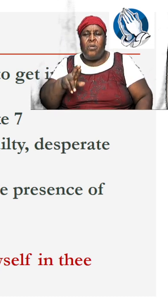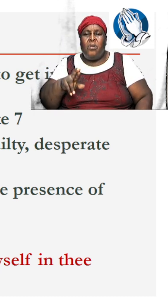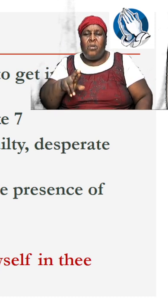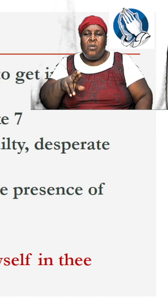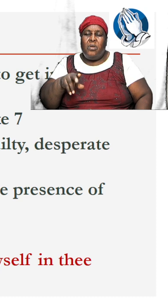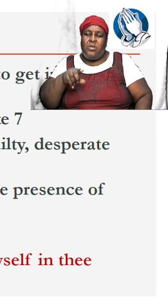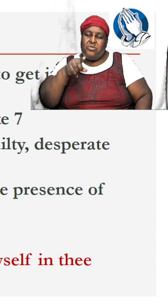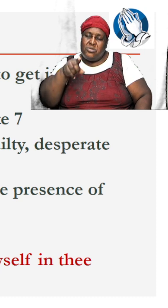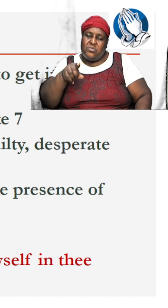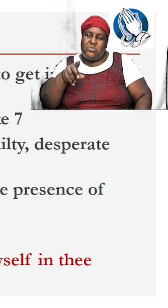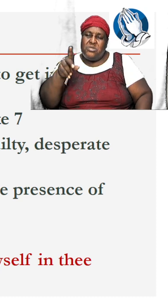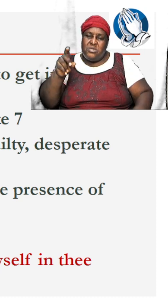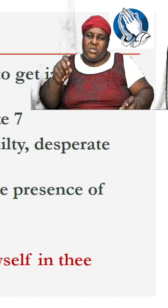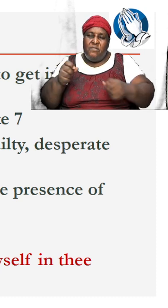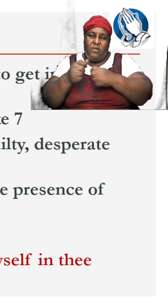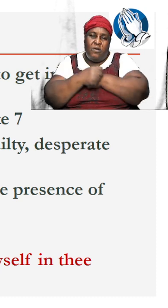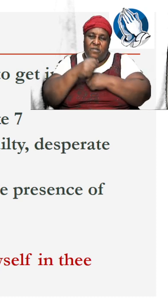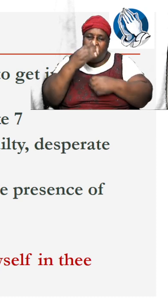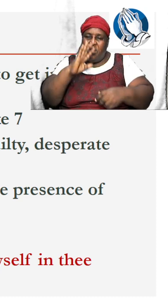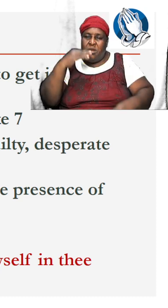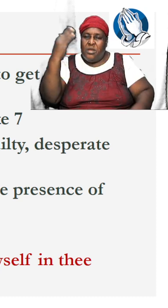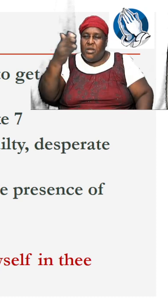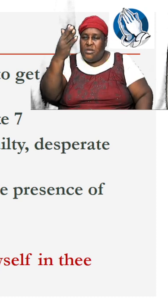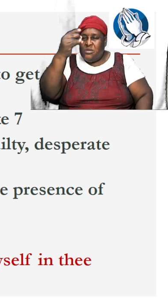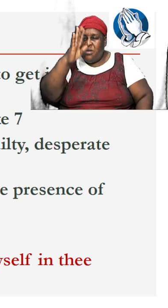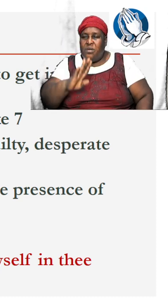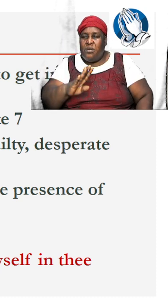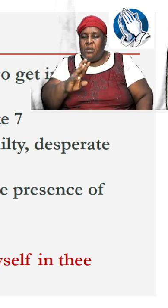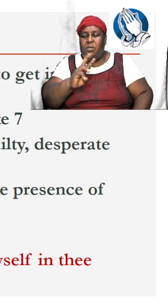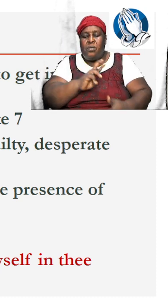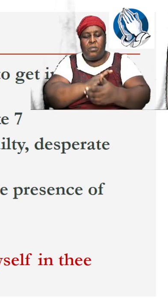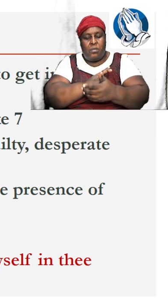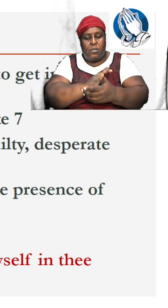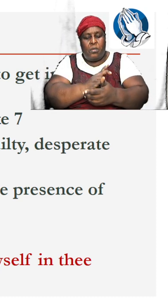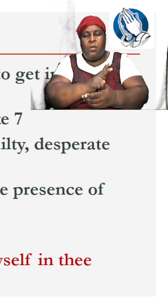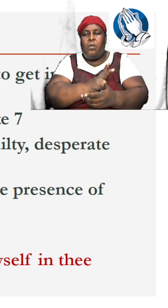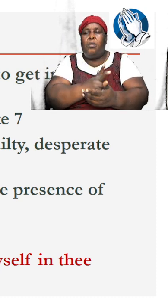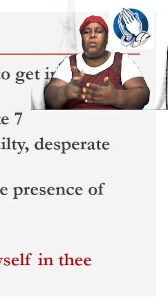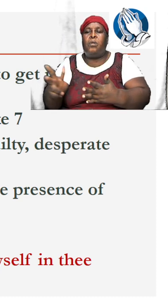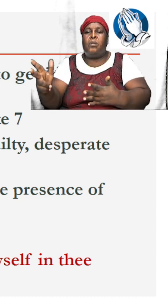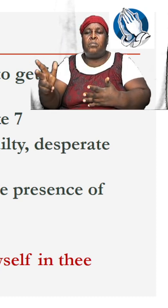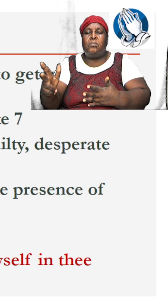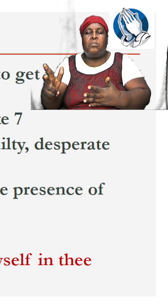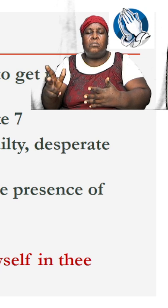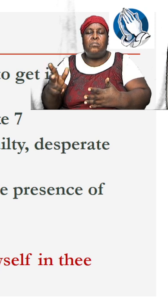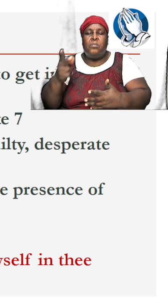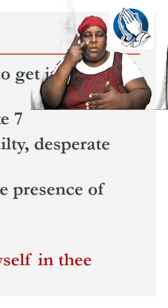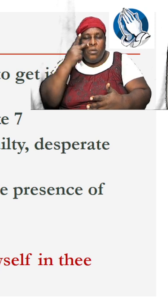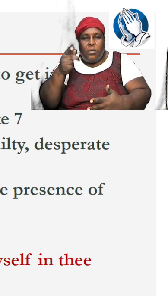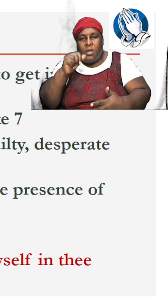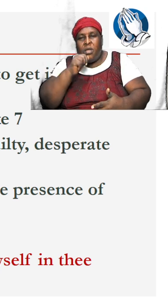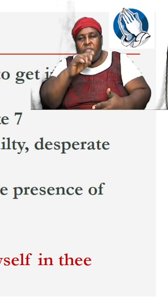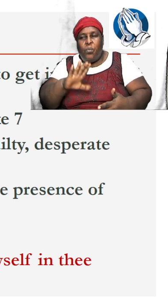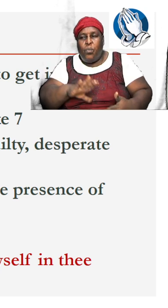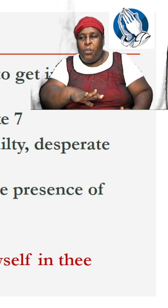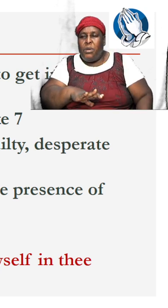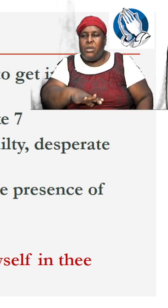God and the presence of God. In week three, we looked at that woman. And